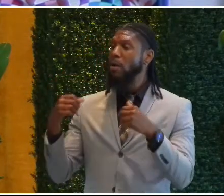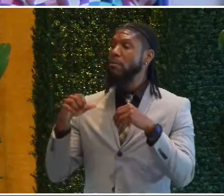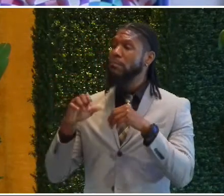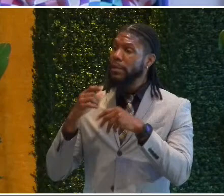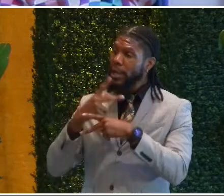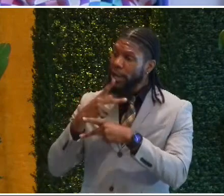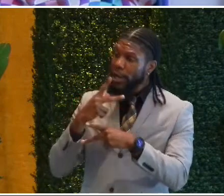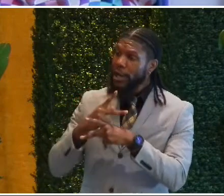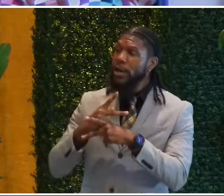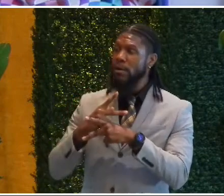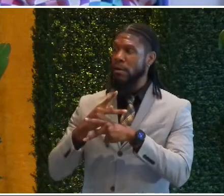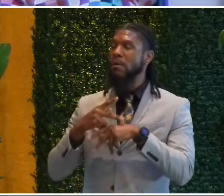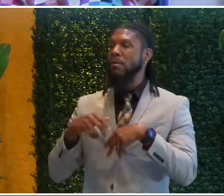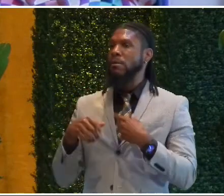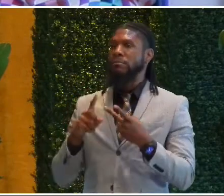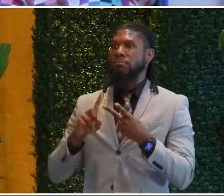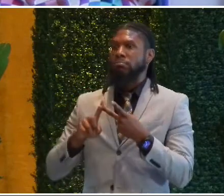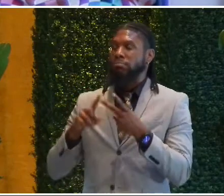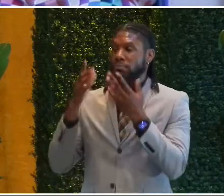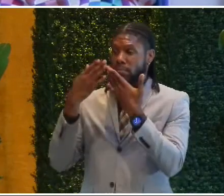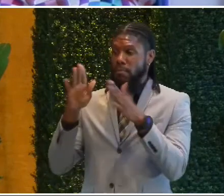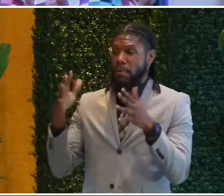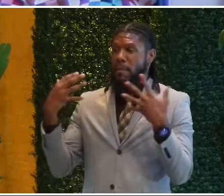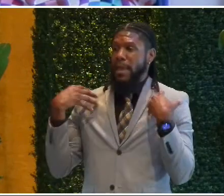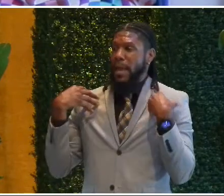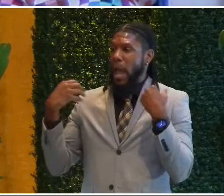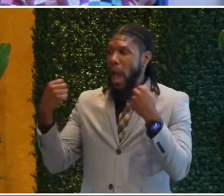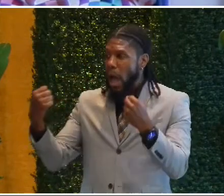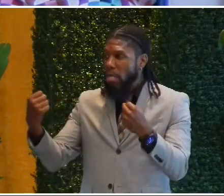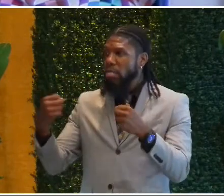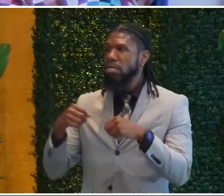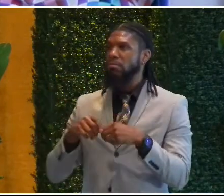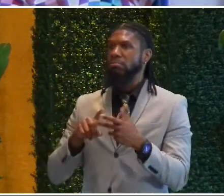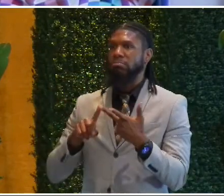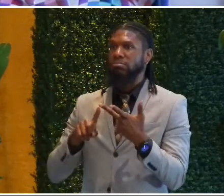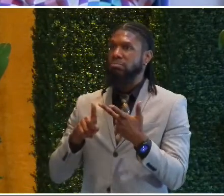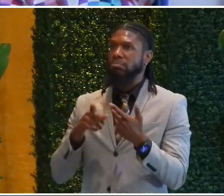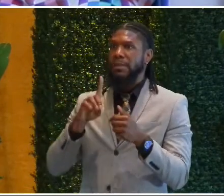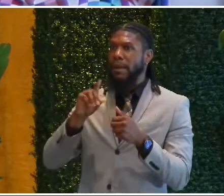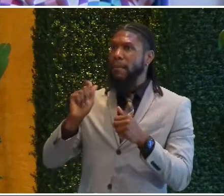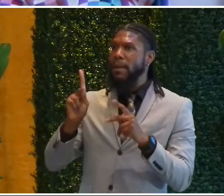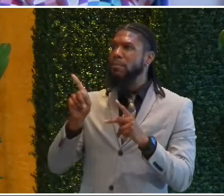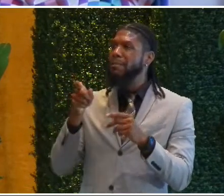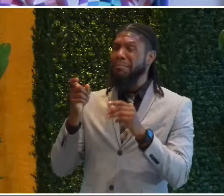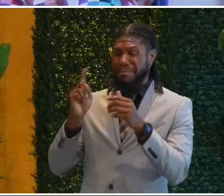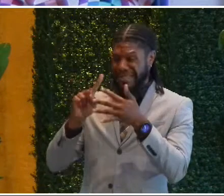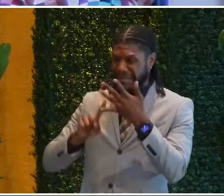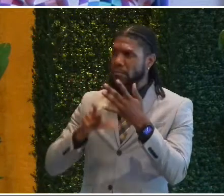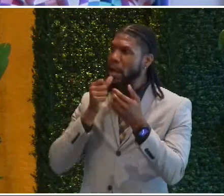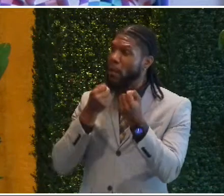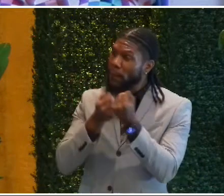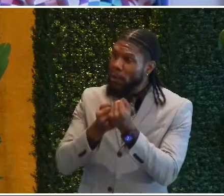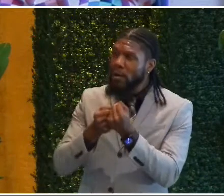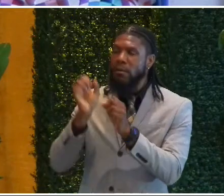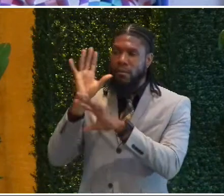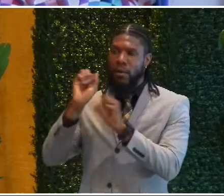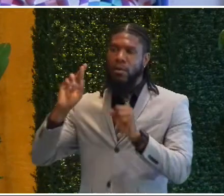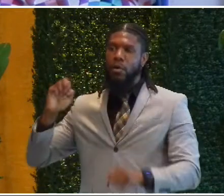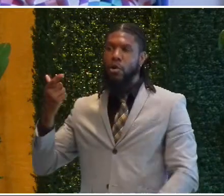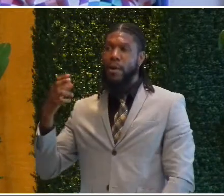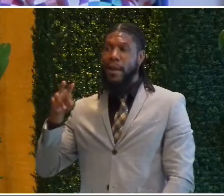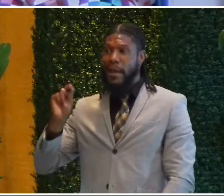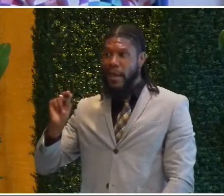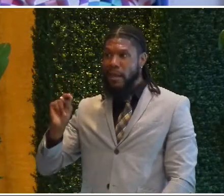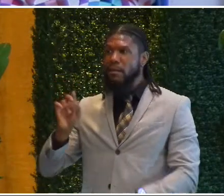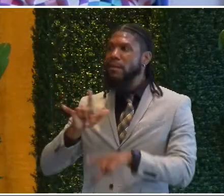completely eroding public health supports for disabled people, while simultaneously increasing the number of police in